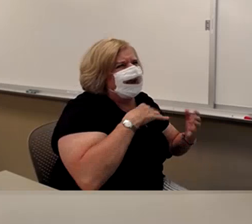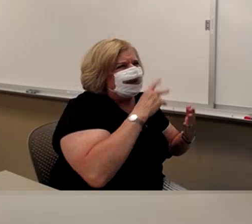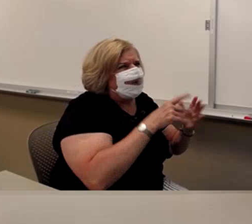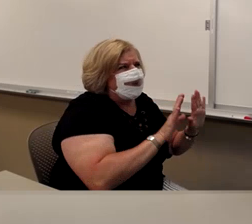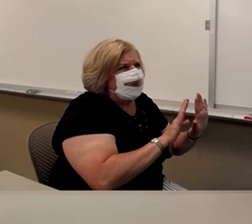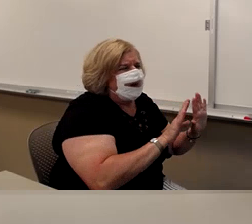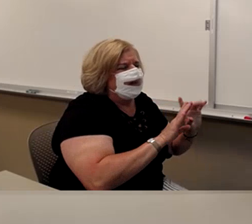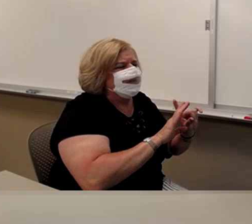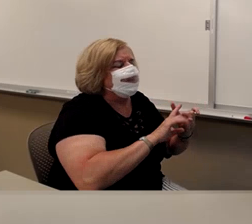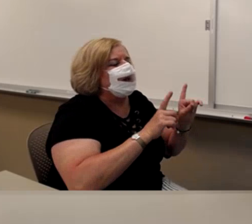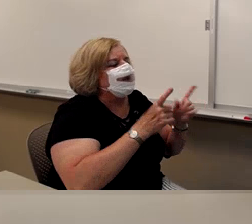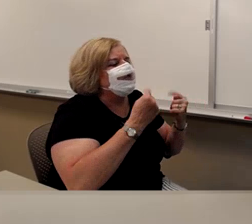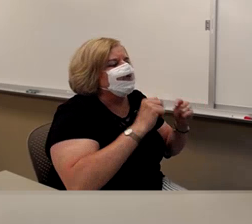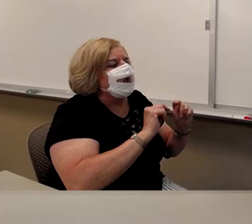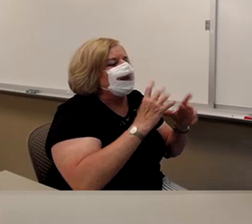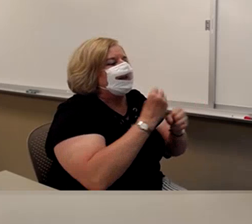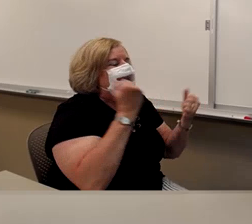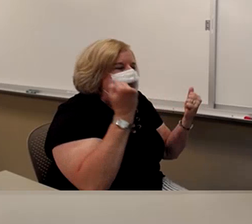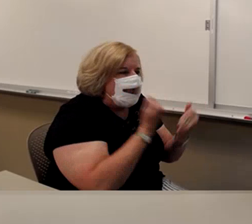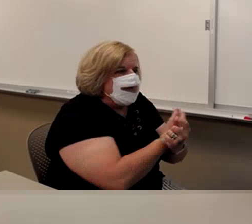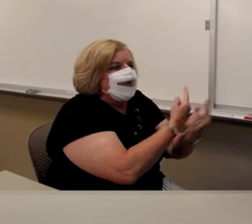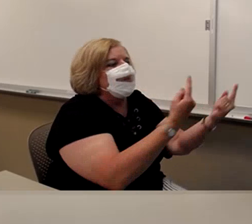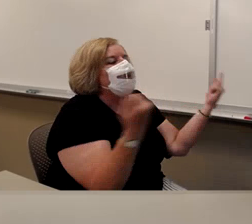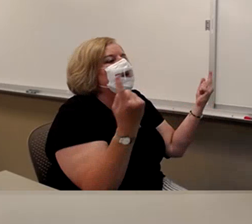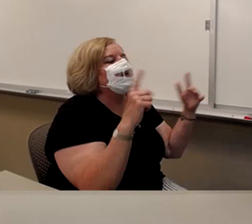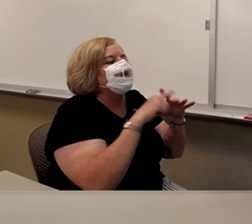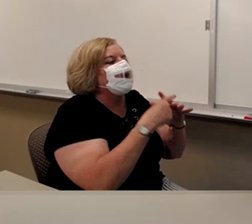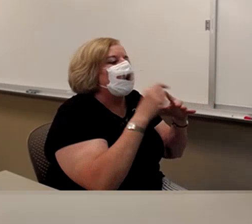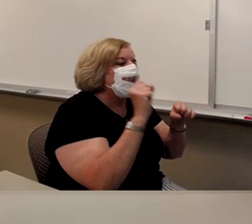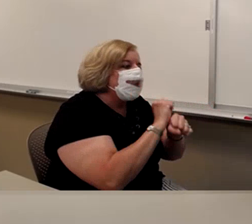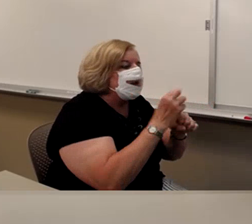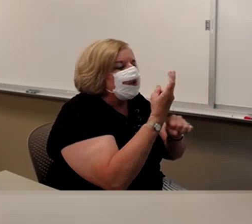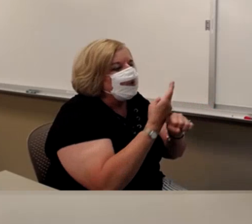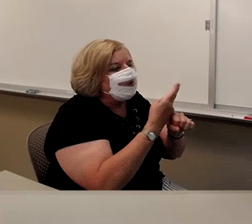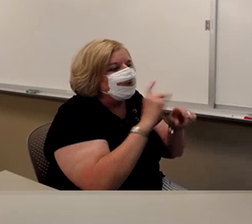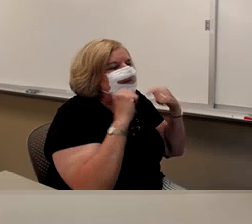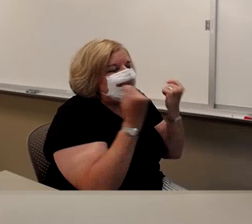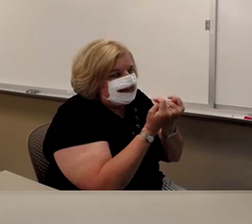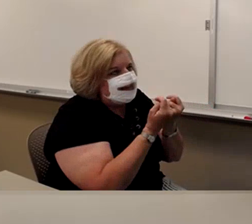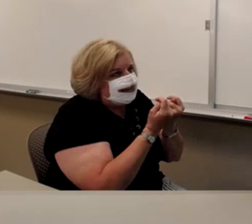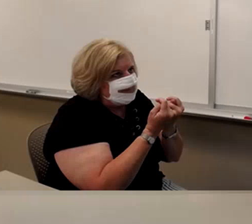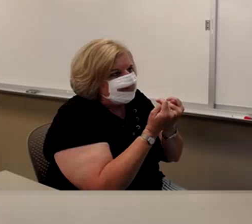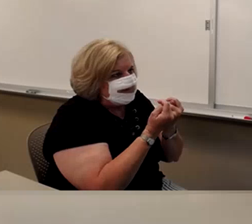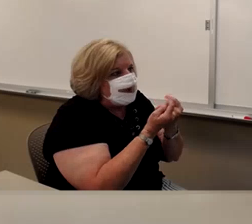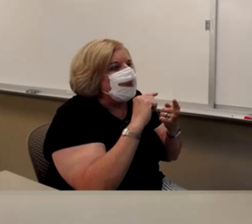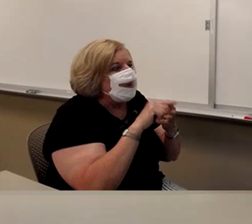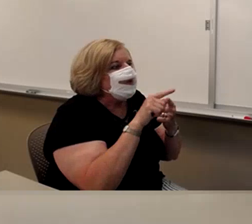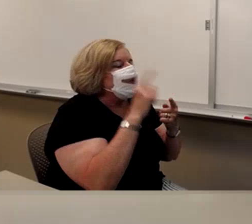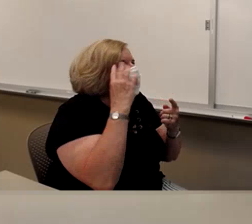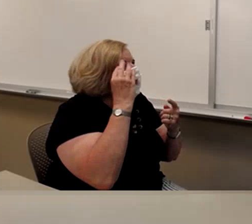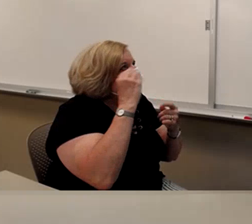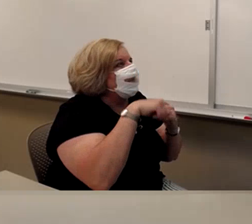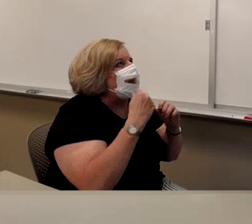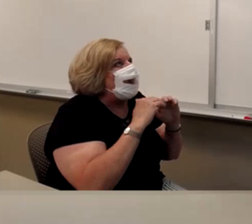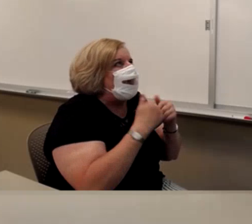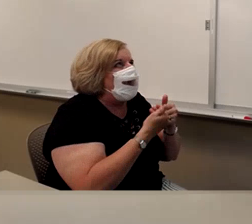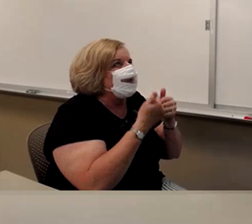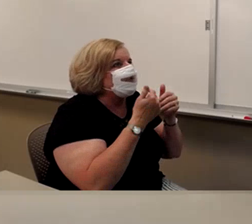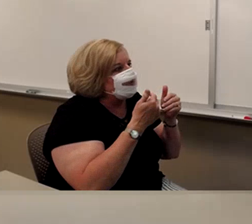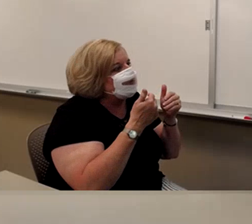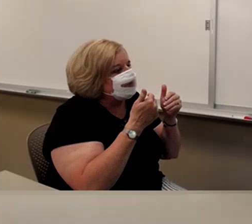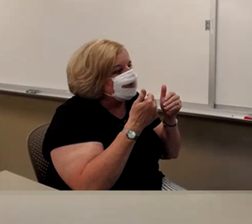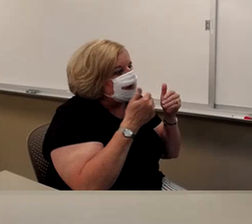but trying to get everybody to start working or using Teams. So as you're thinking about how we're going to move